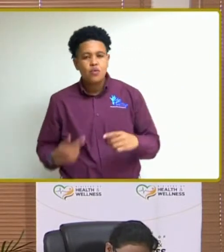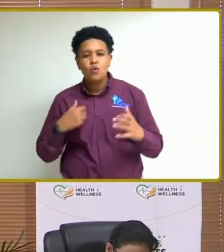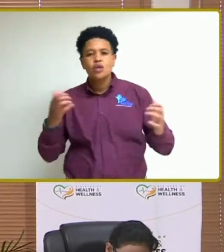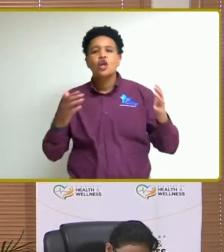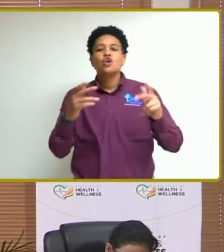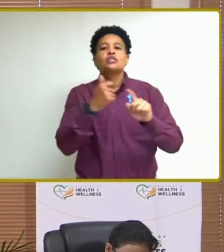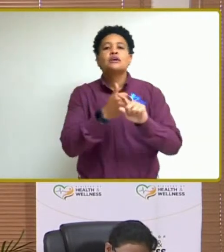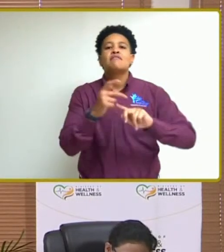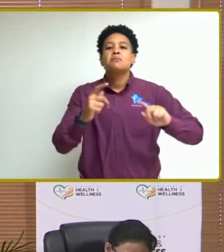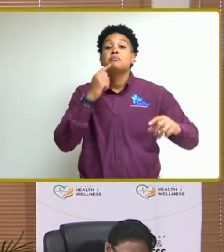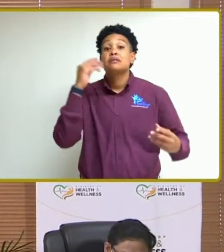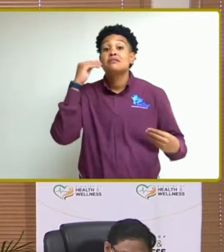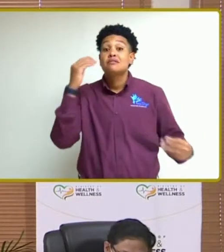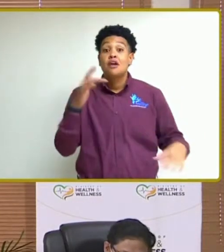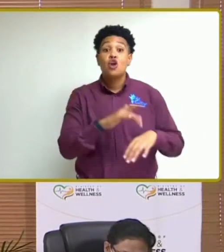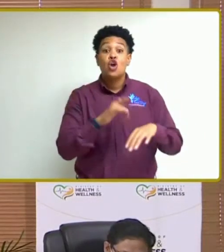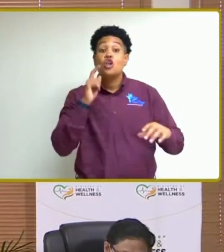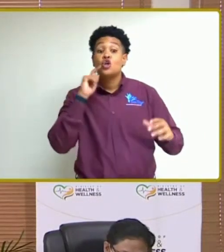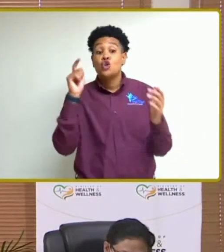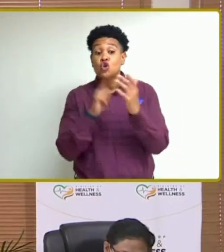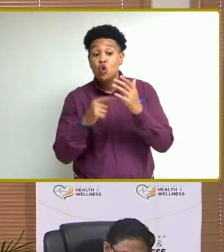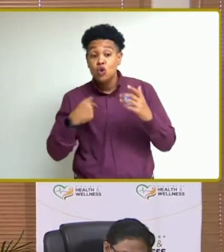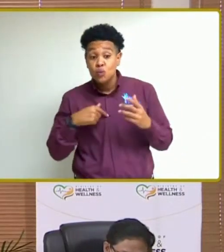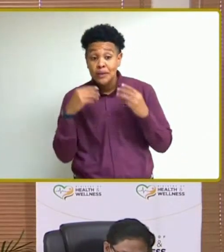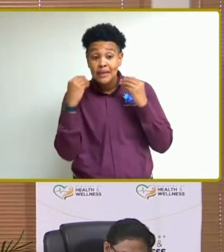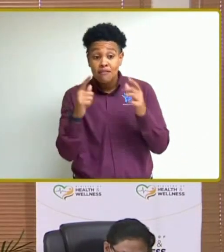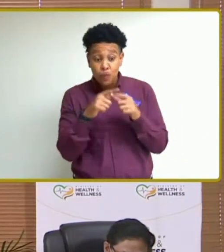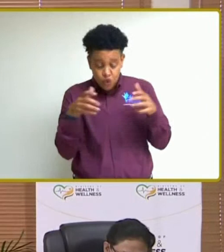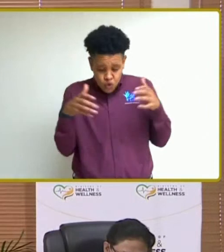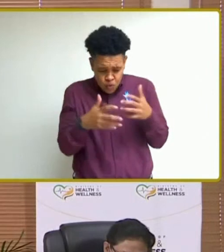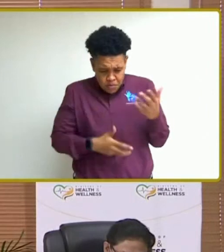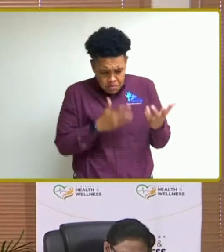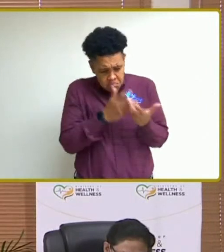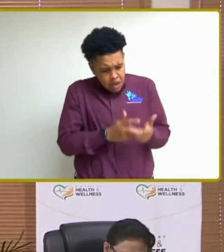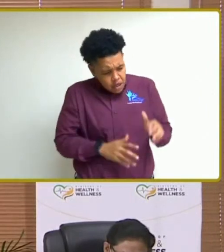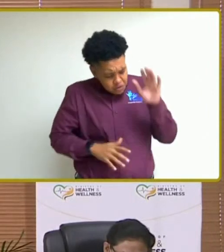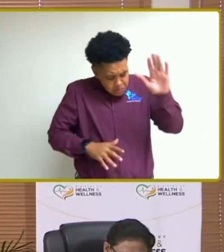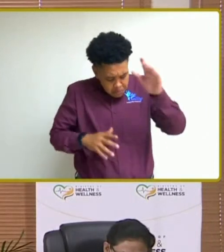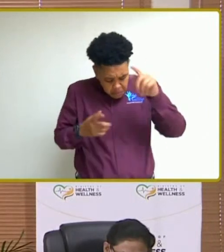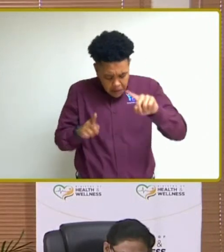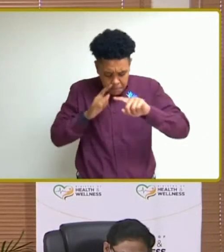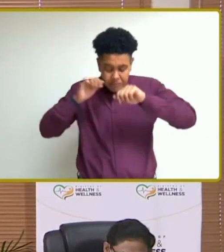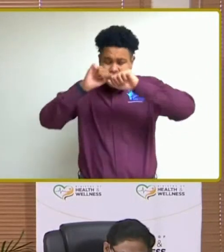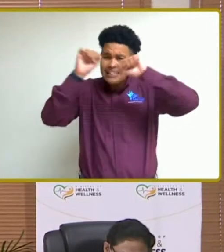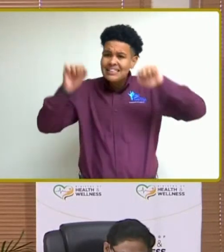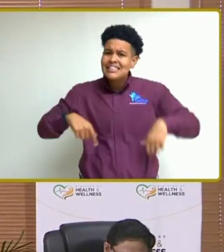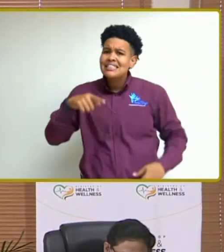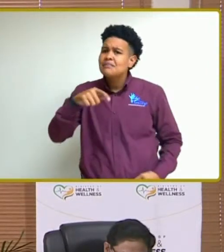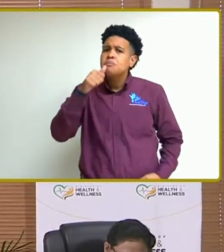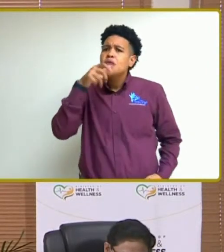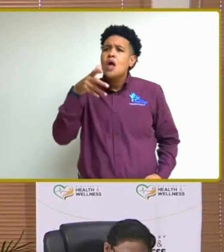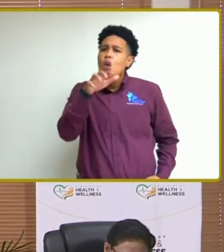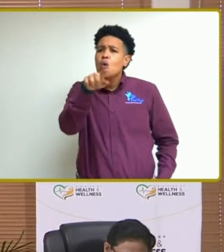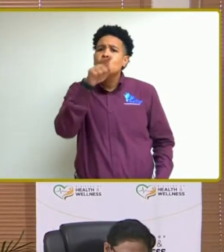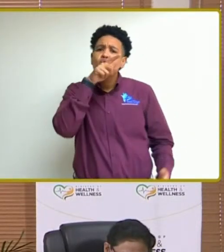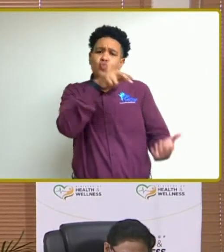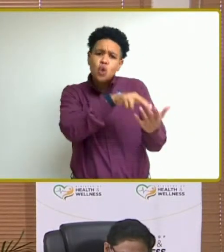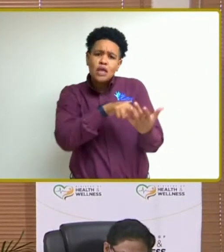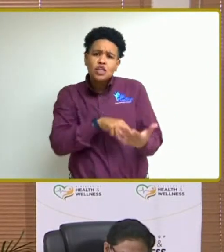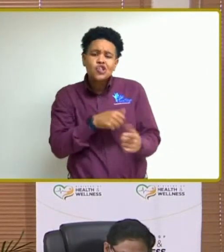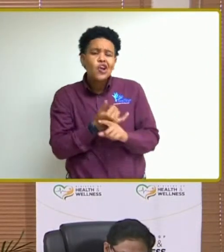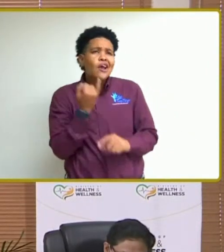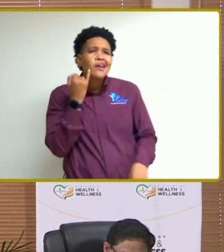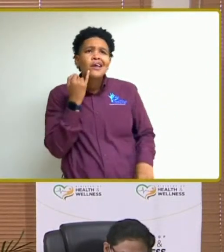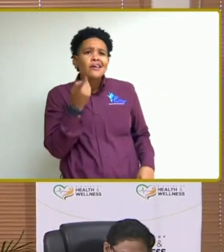of the groups that we're dealing with. The system is not going to allow you to register